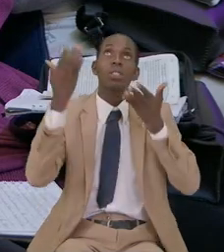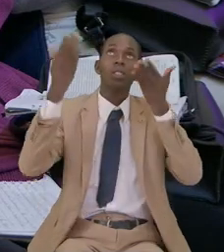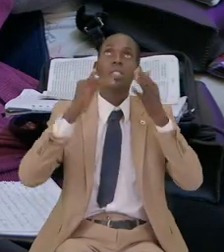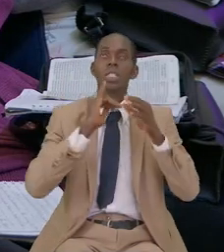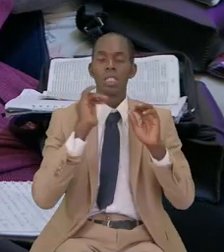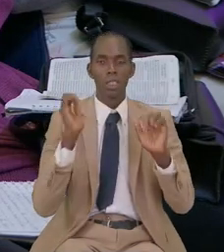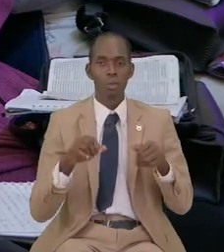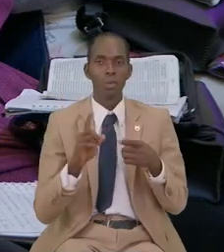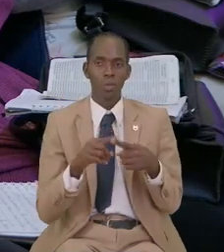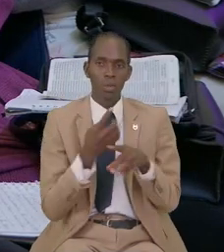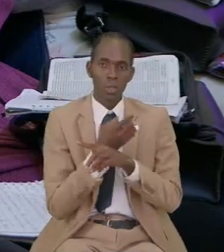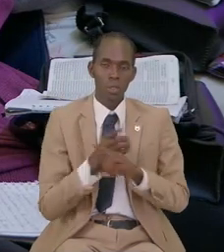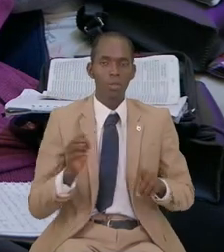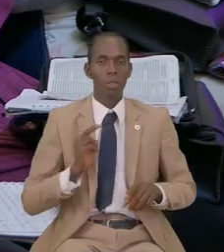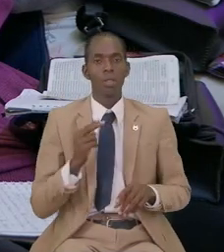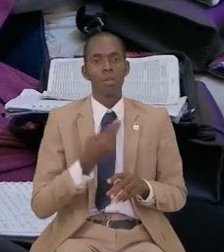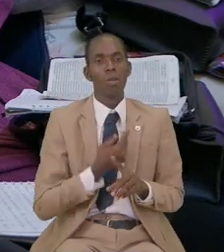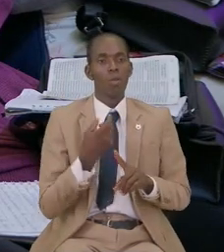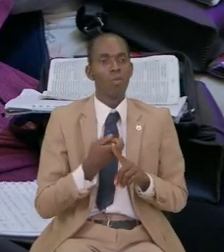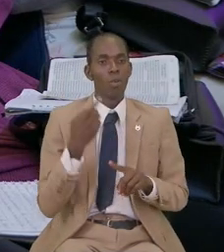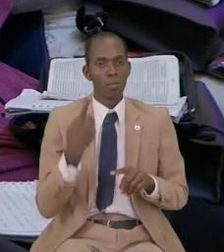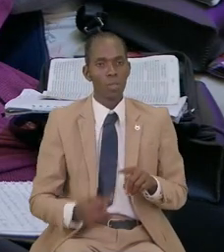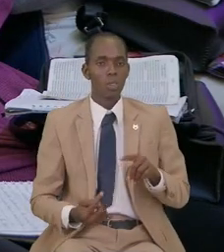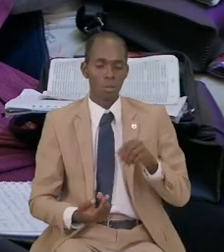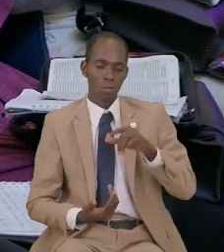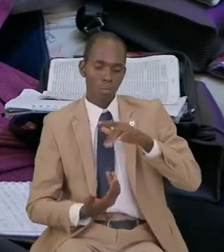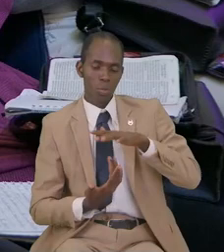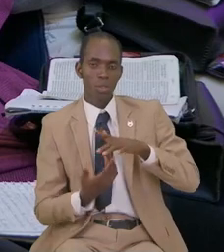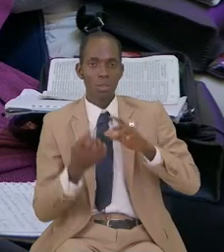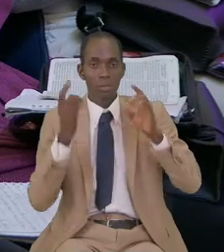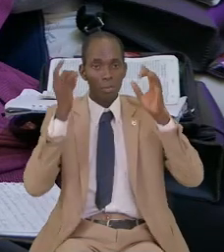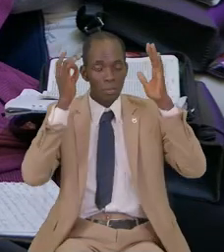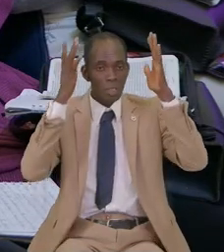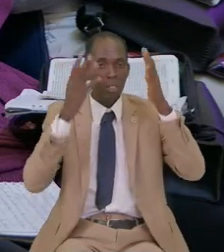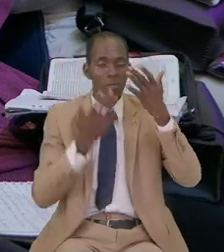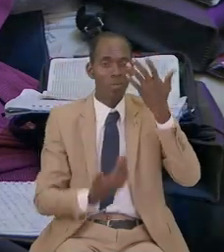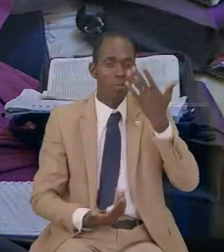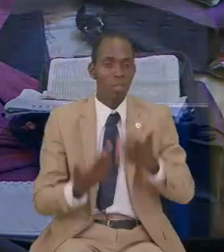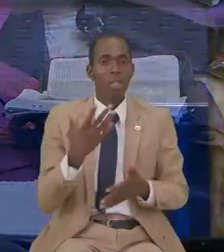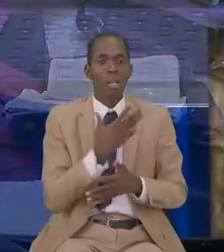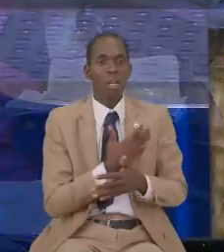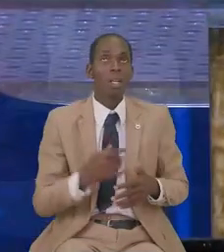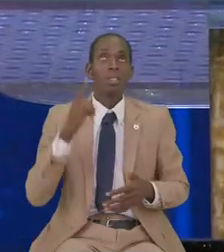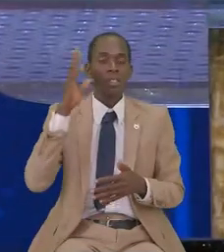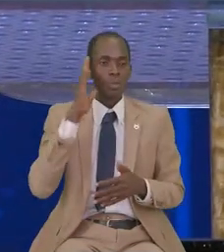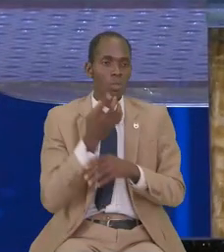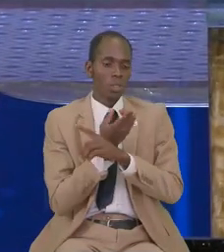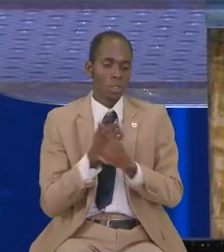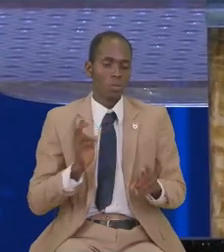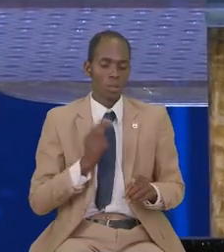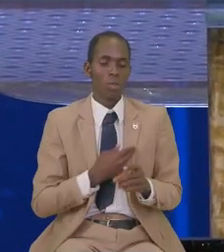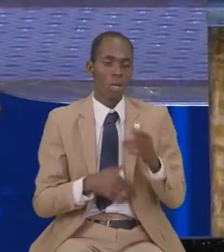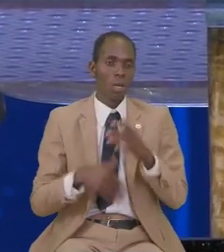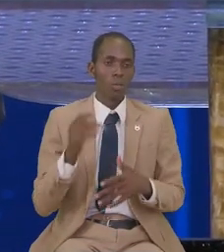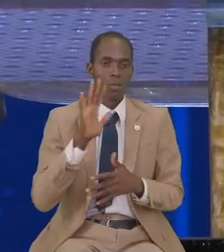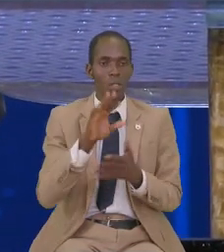able to deliver us from the bony furry furnace, and he will deliver us out of thine hand,